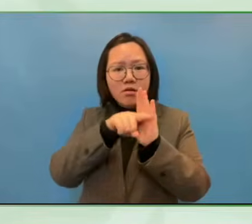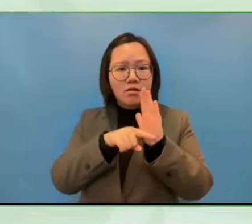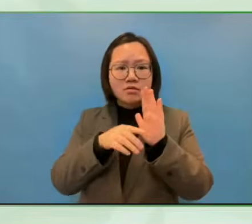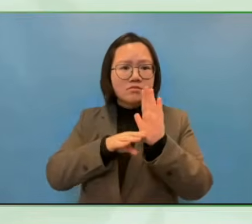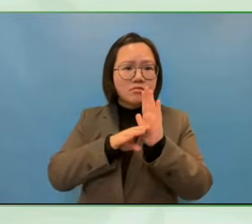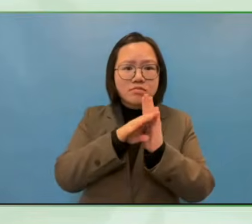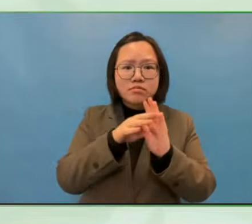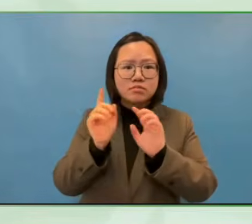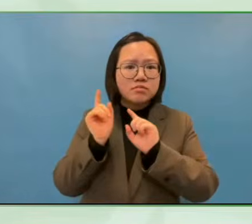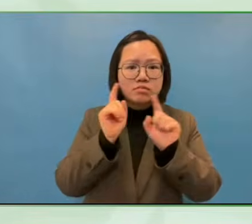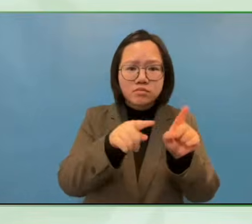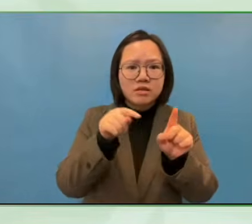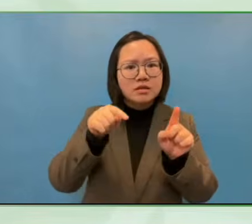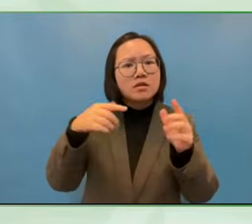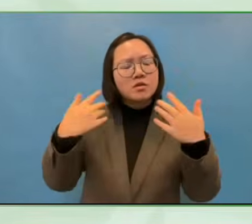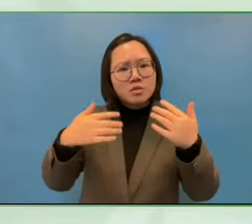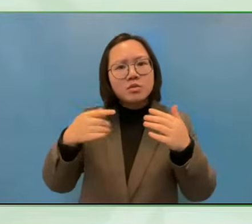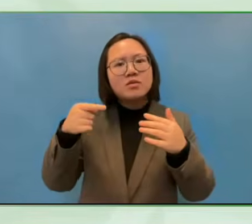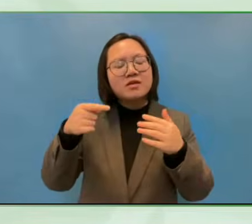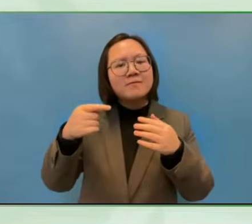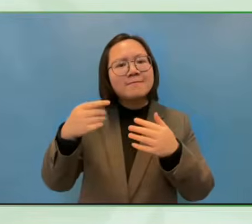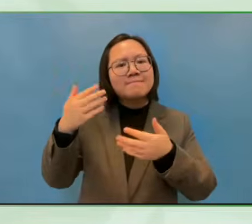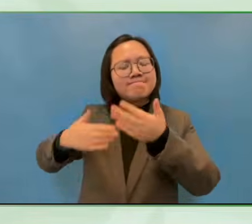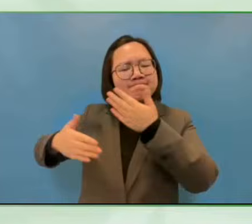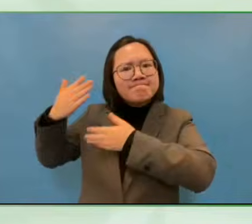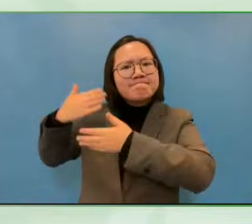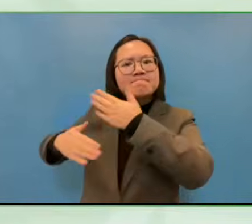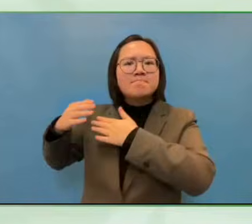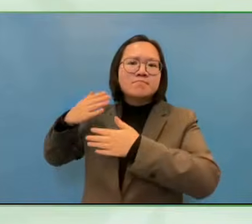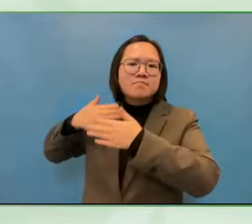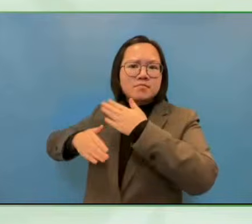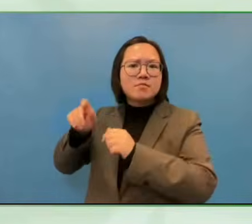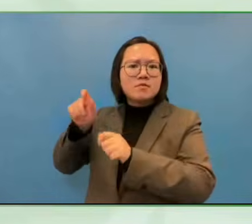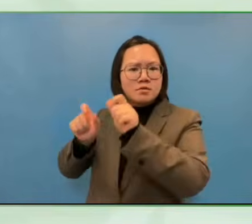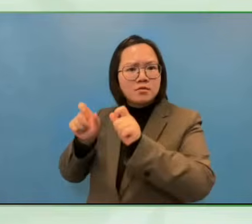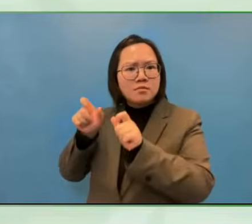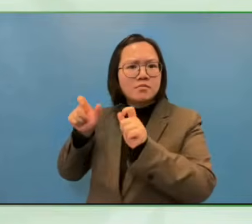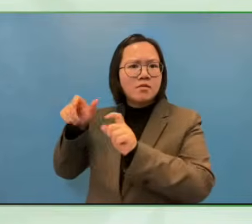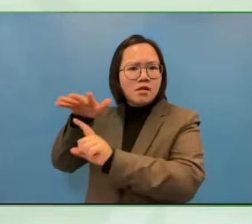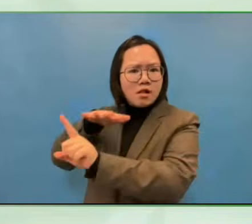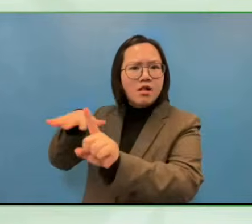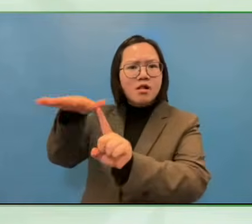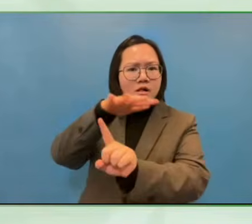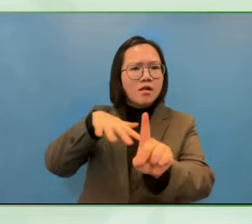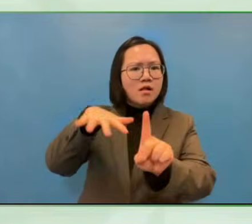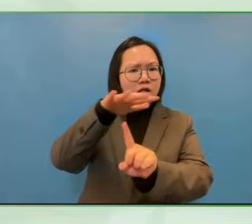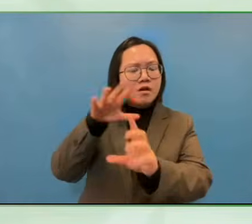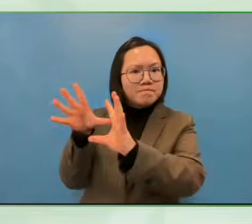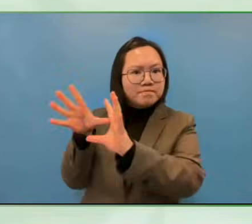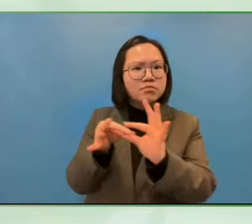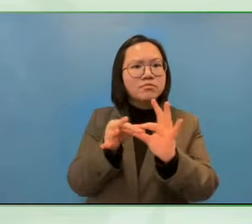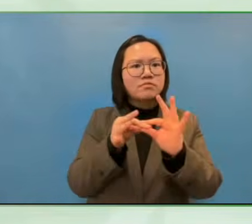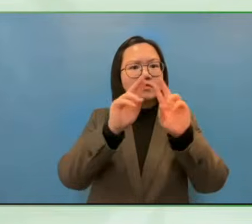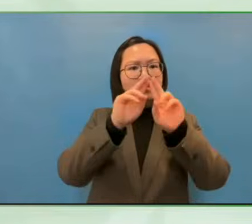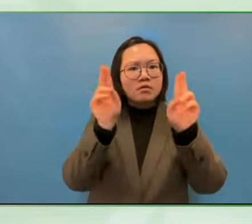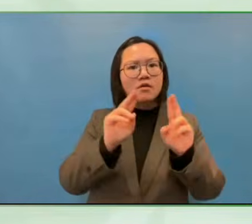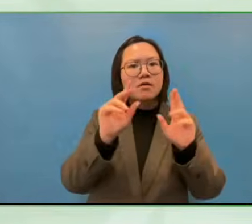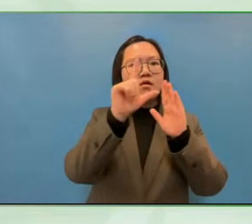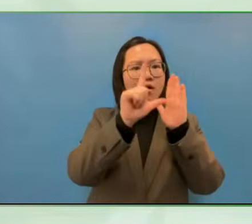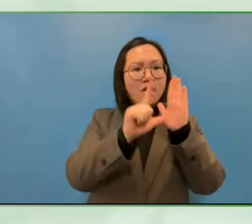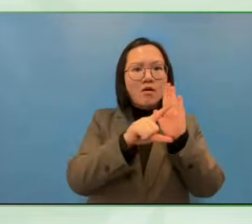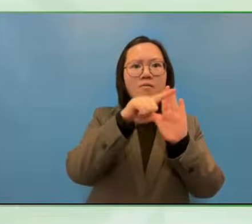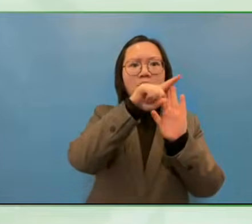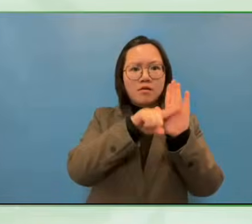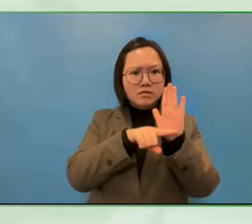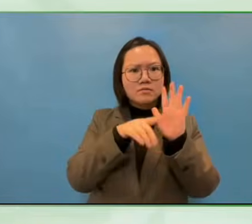be shown in order for OPDs to communicate with each other, for states to learn how to learn from them and